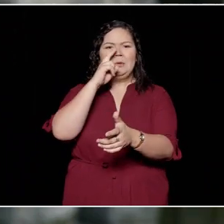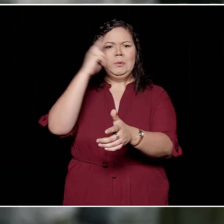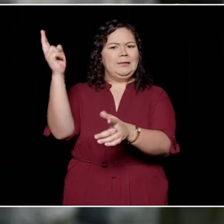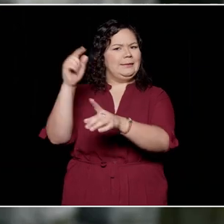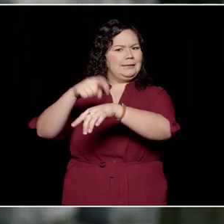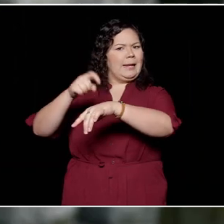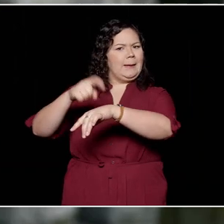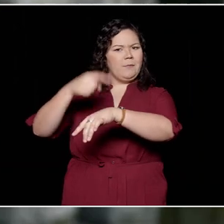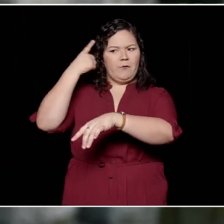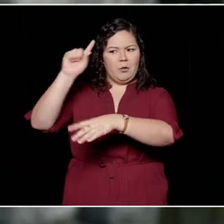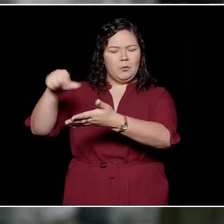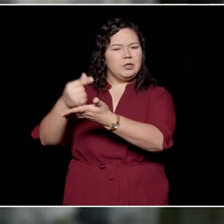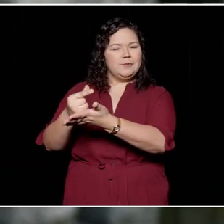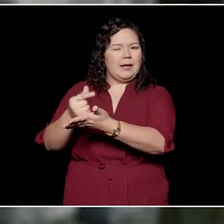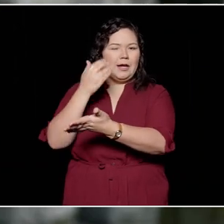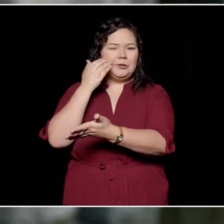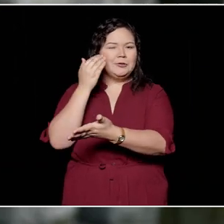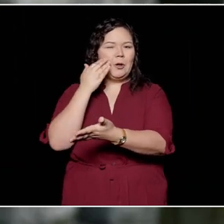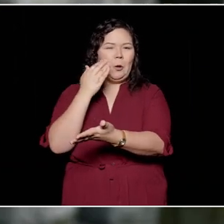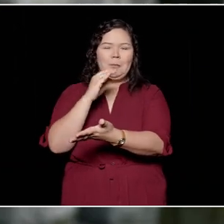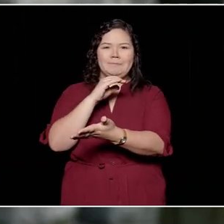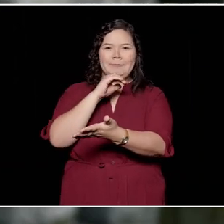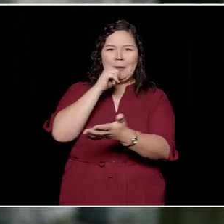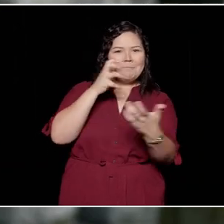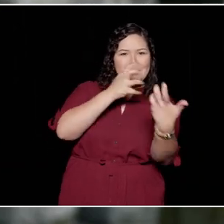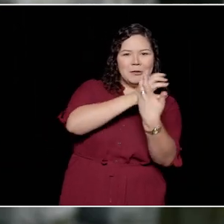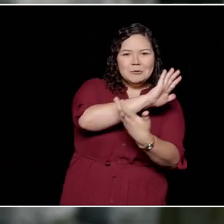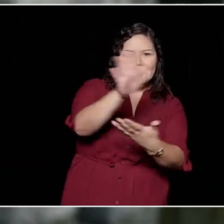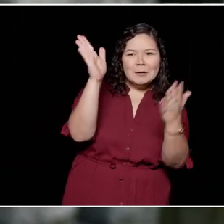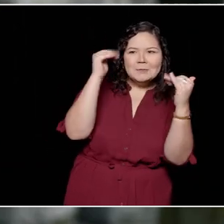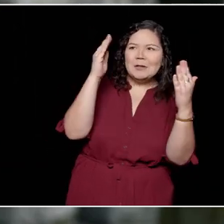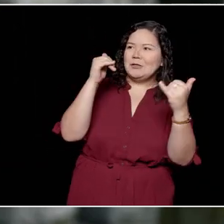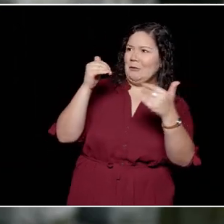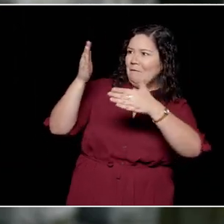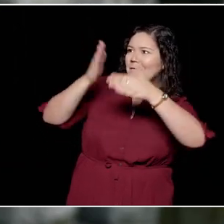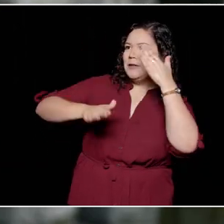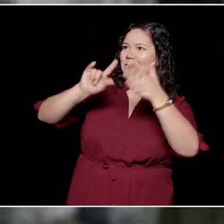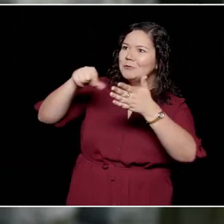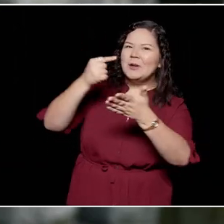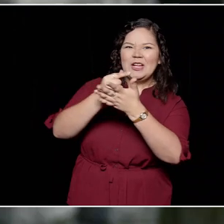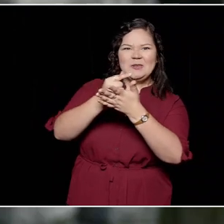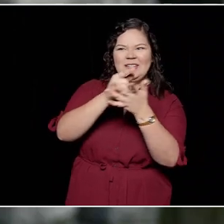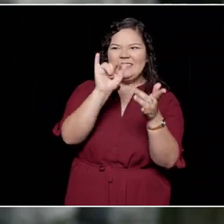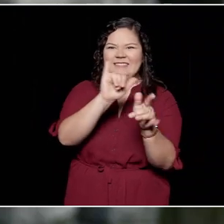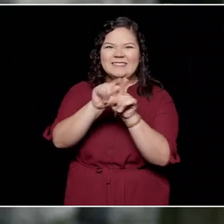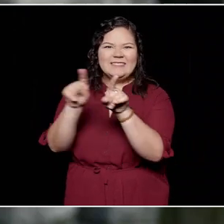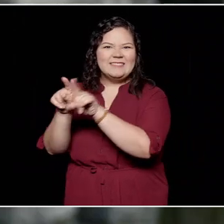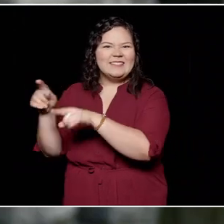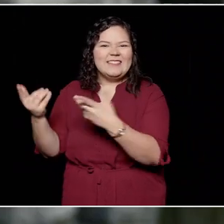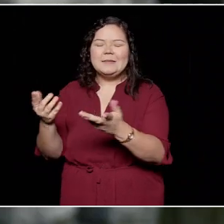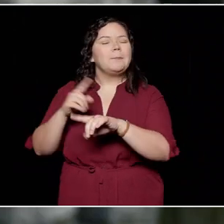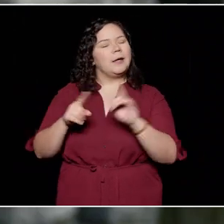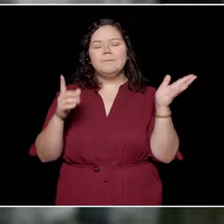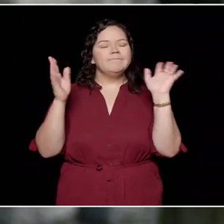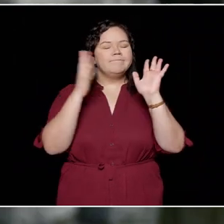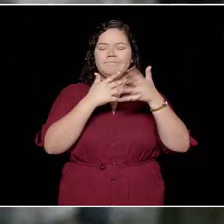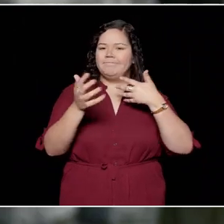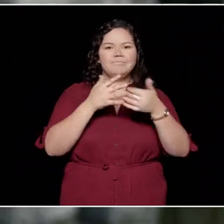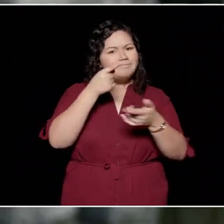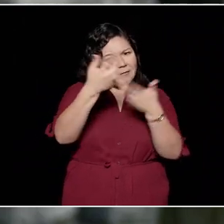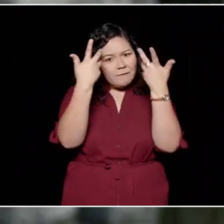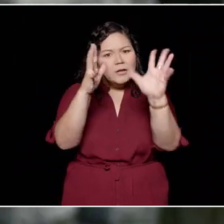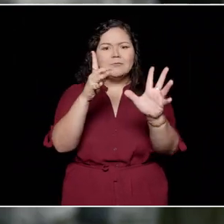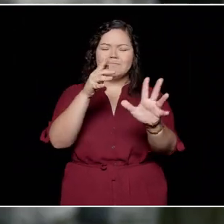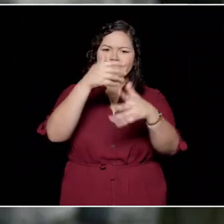time. I know that this isn't exactly how you imagined crossing the finish line, but you did. You did cross the finish line. You worked really hard.